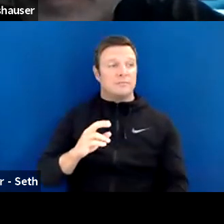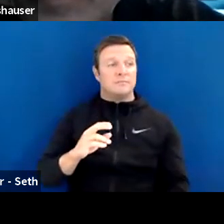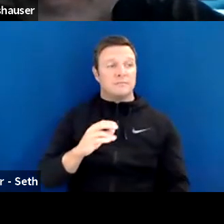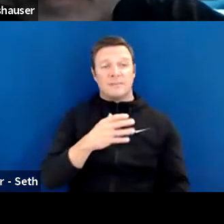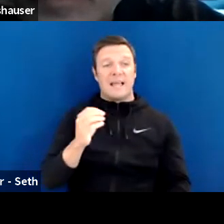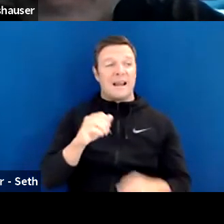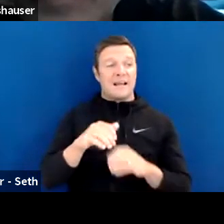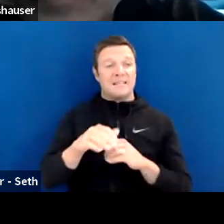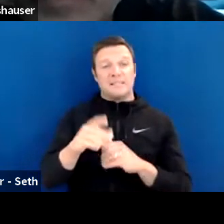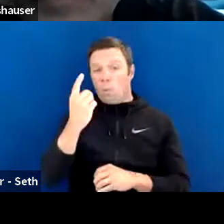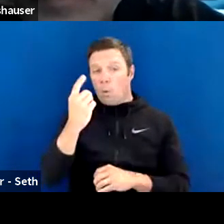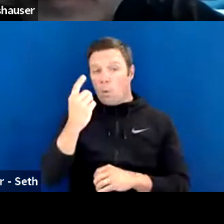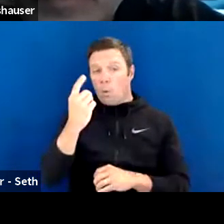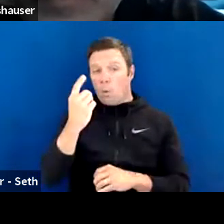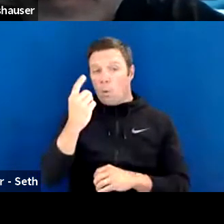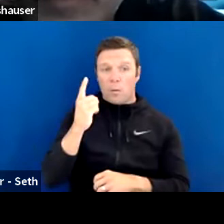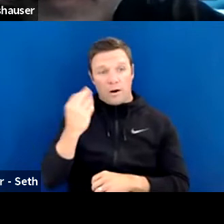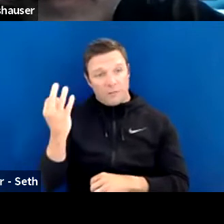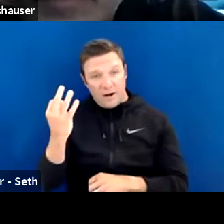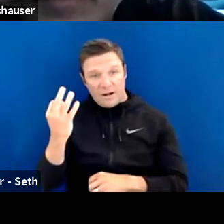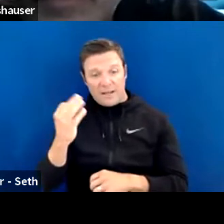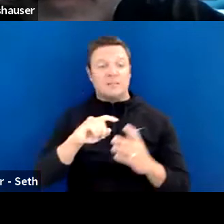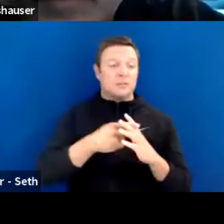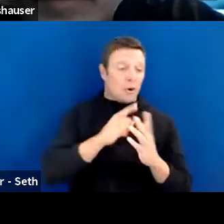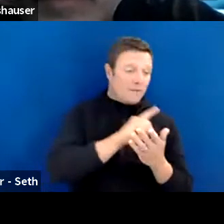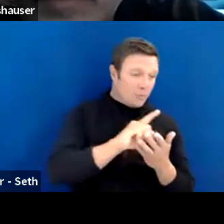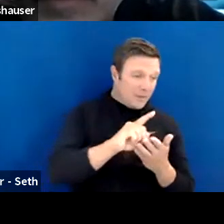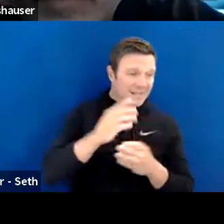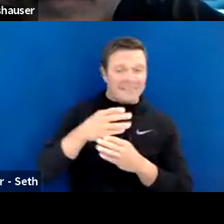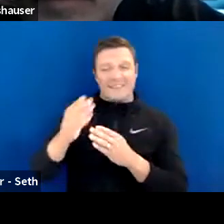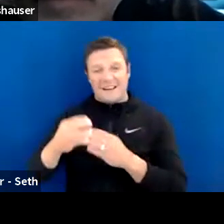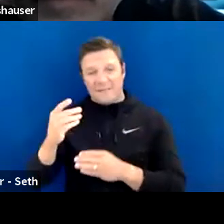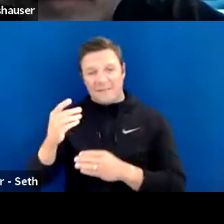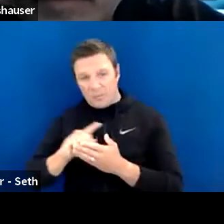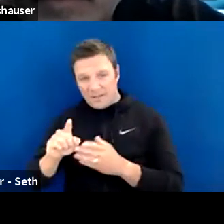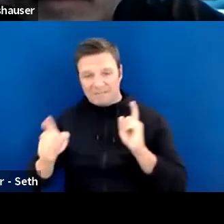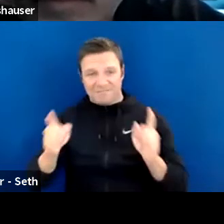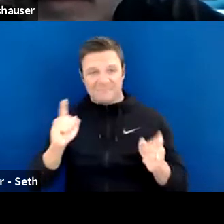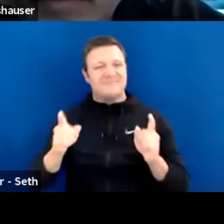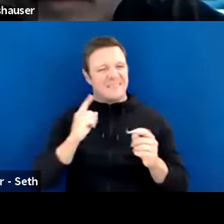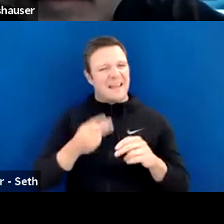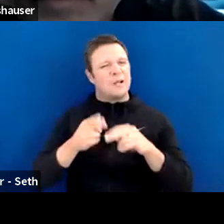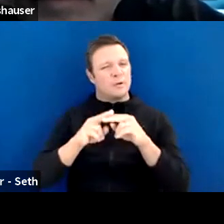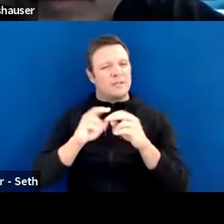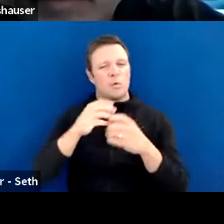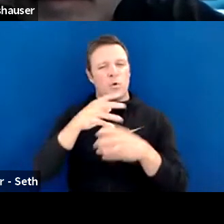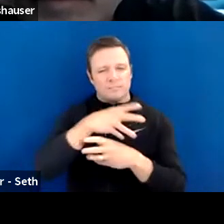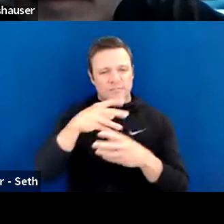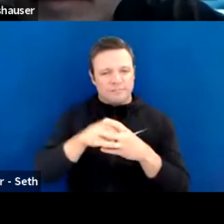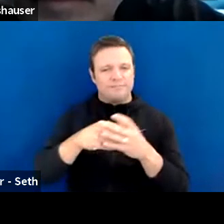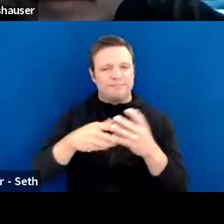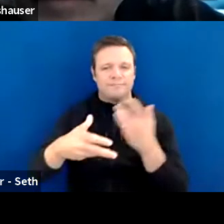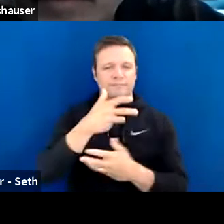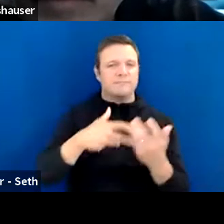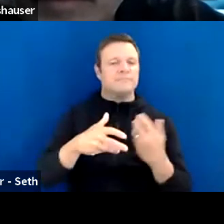on Monday, one on Friday, beginning of the week, end of the week kind of thing. So I think that increased a lot participation between me, right, and the students